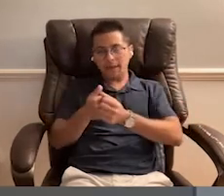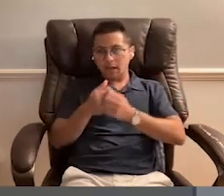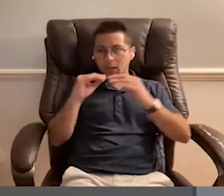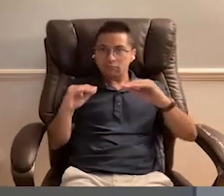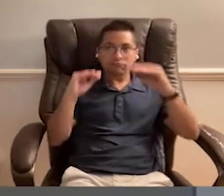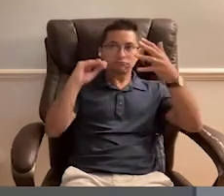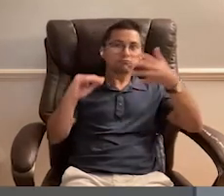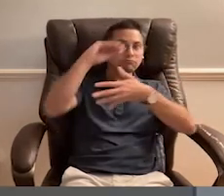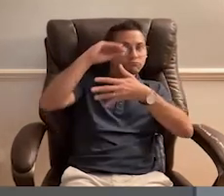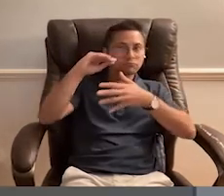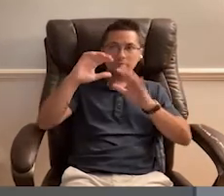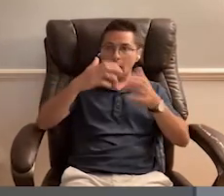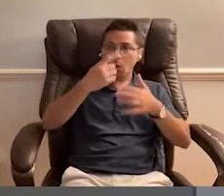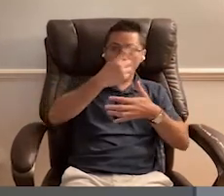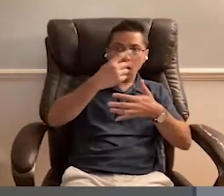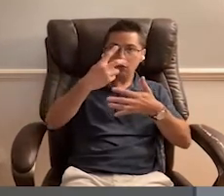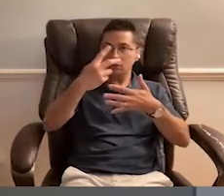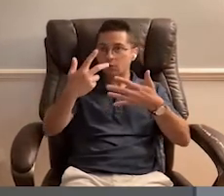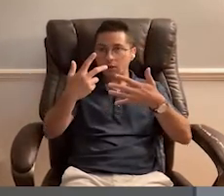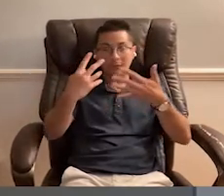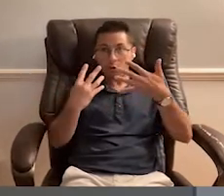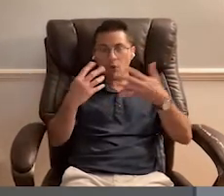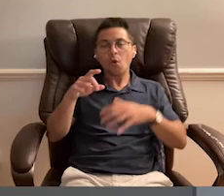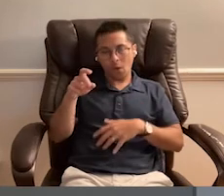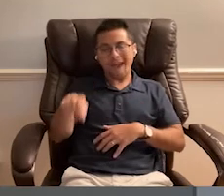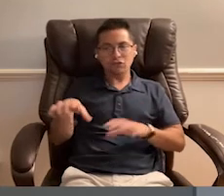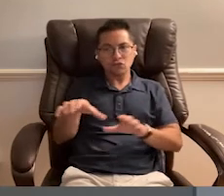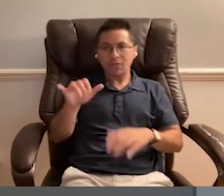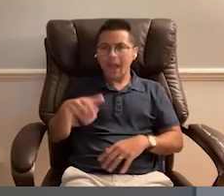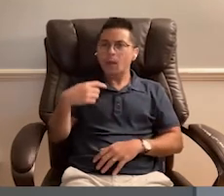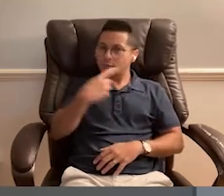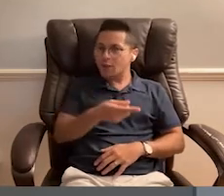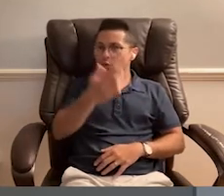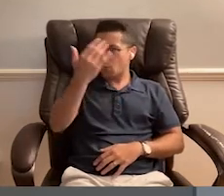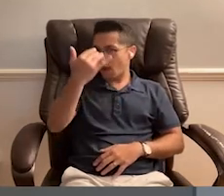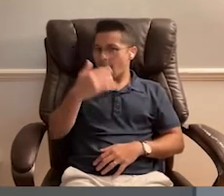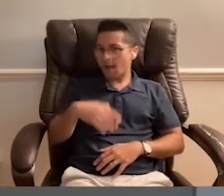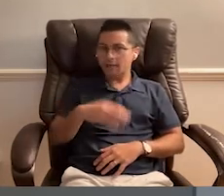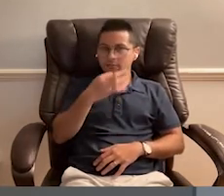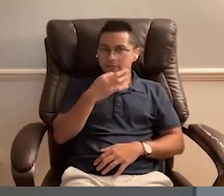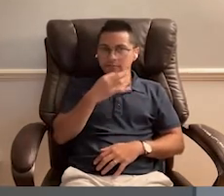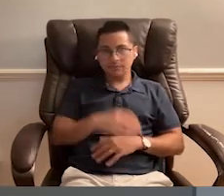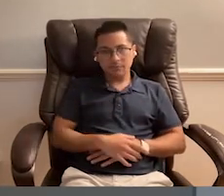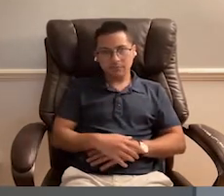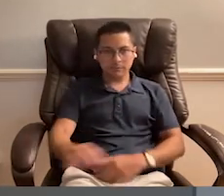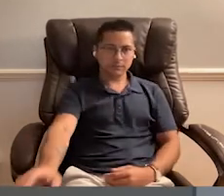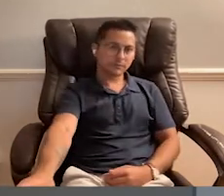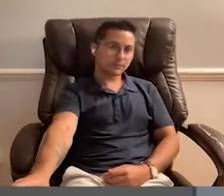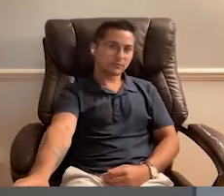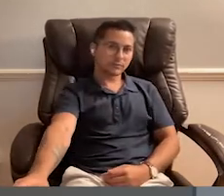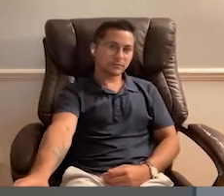younger, but it needs to be updated to 1, 2, or 3, or 4, we need to do that. And we will tell you